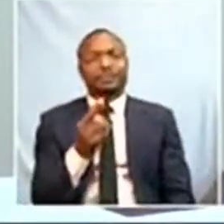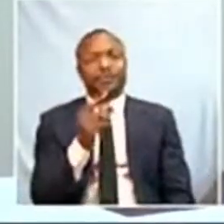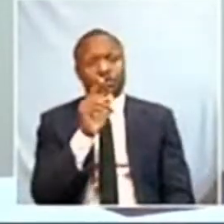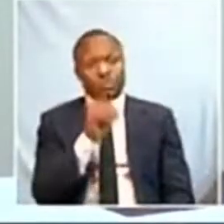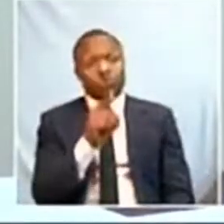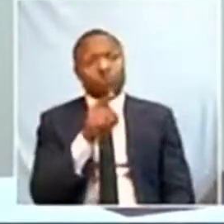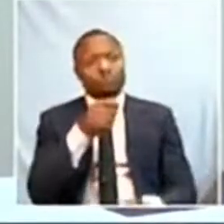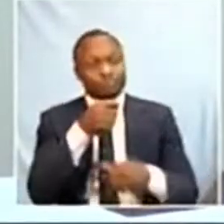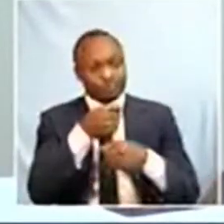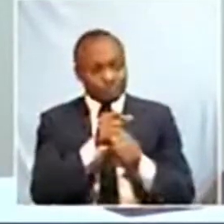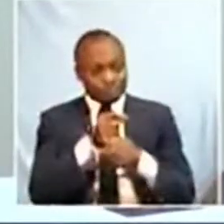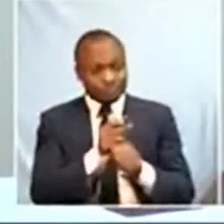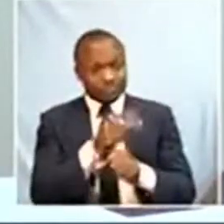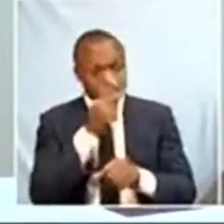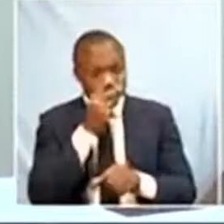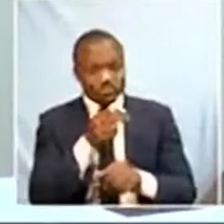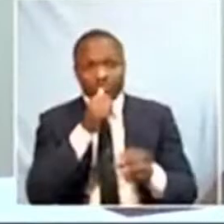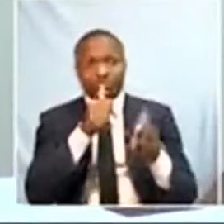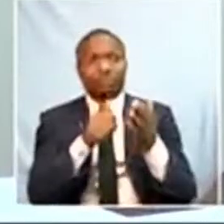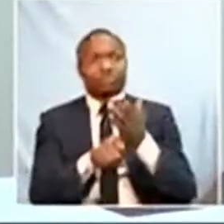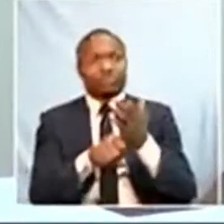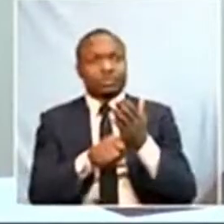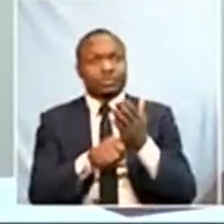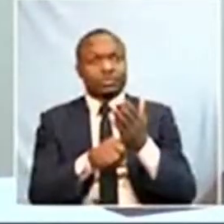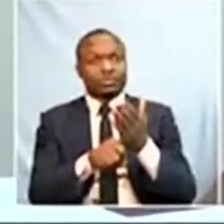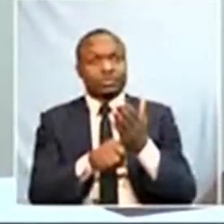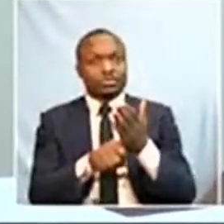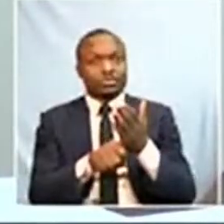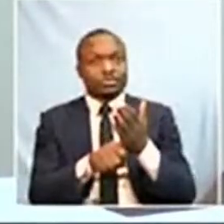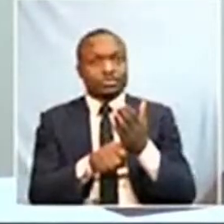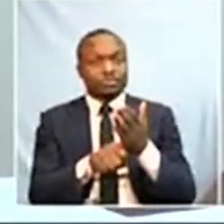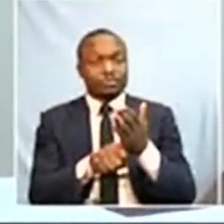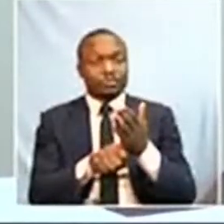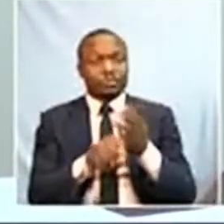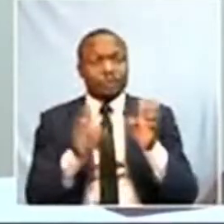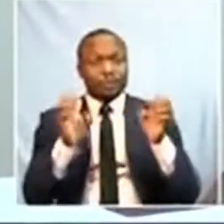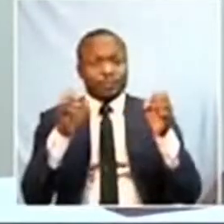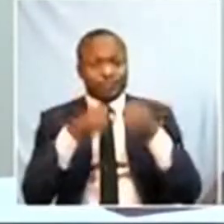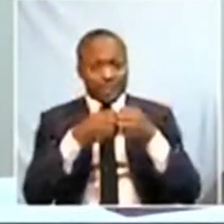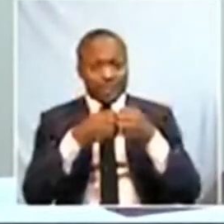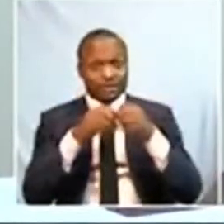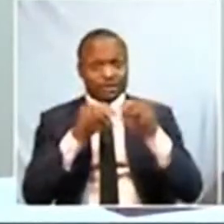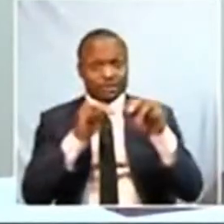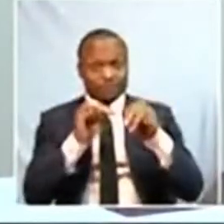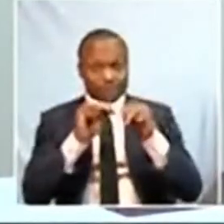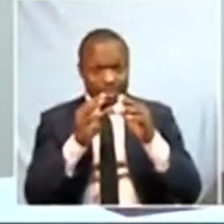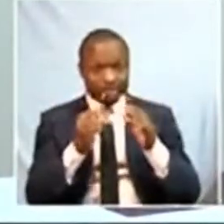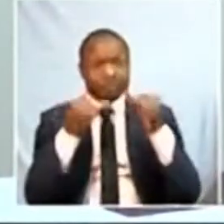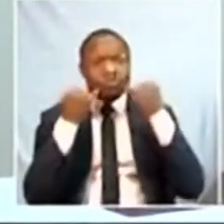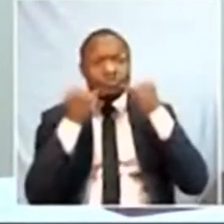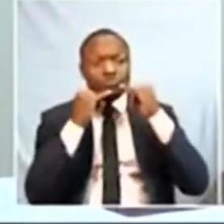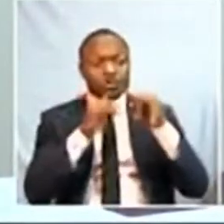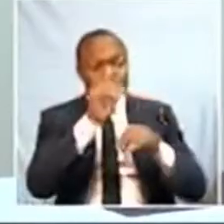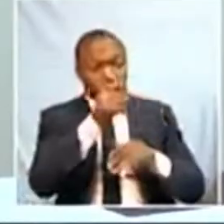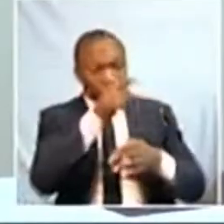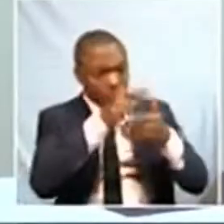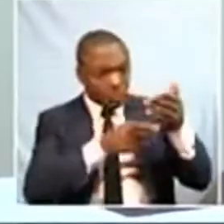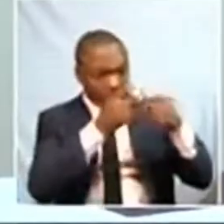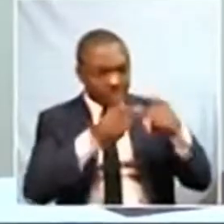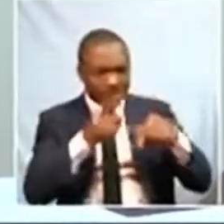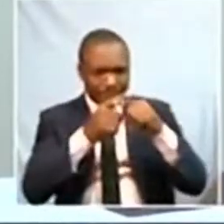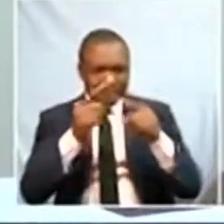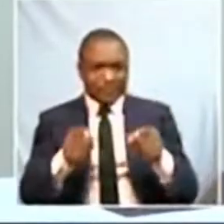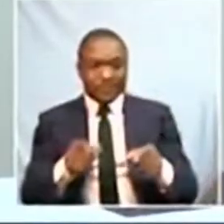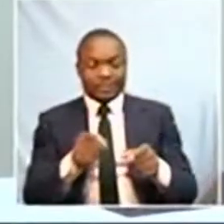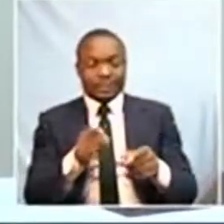made. You have seen the letter that was coming from the bank manager just to update you on what is happening. But from that